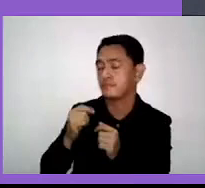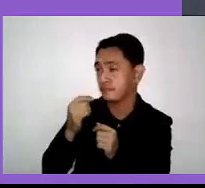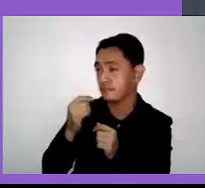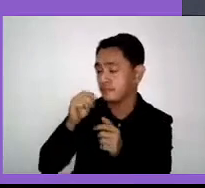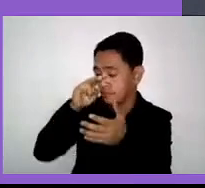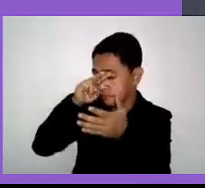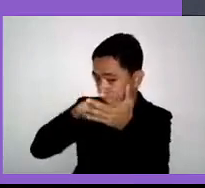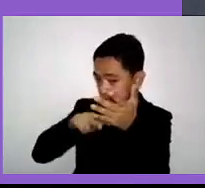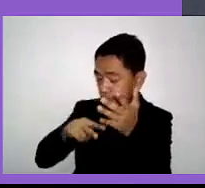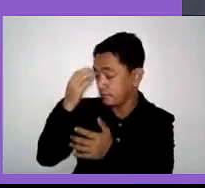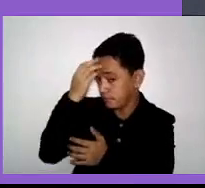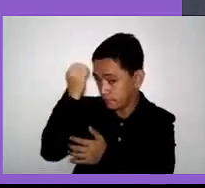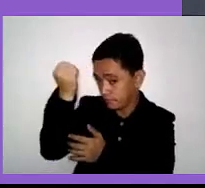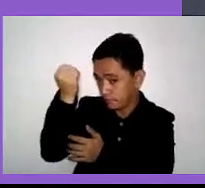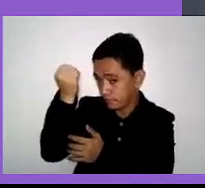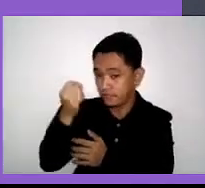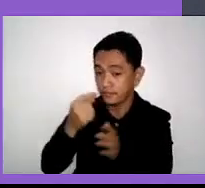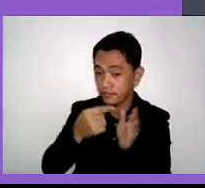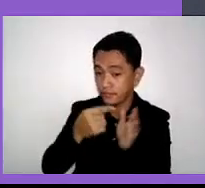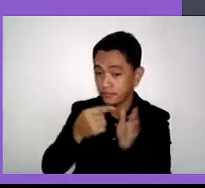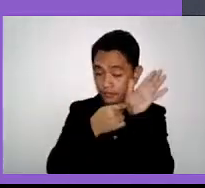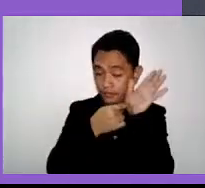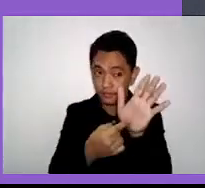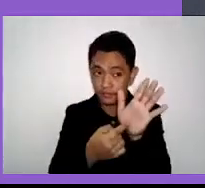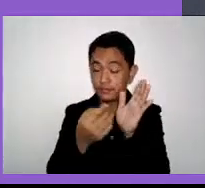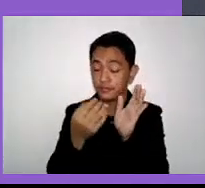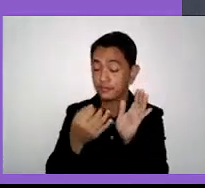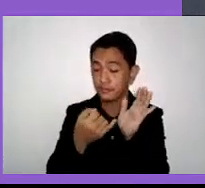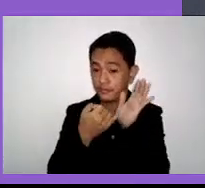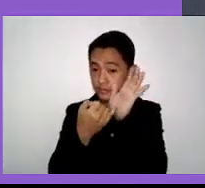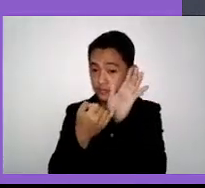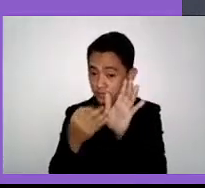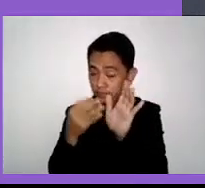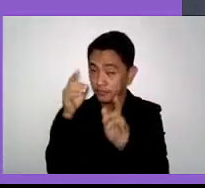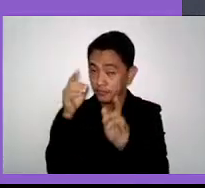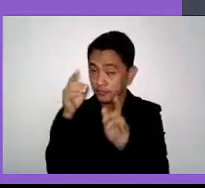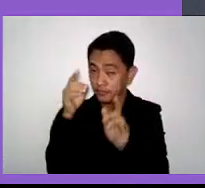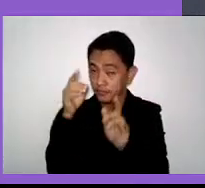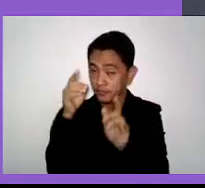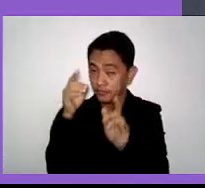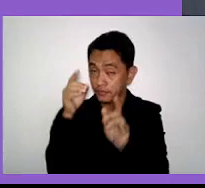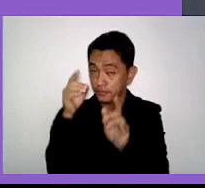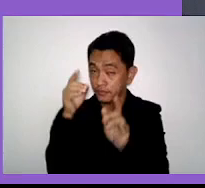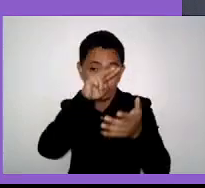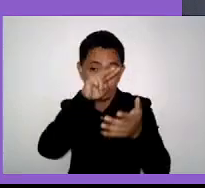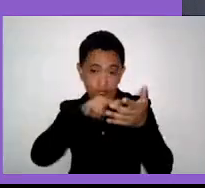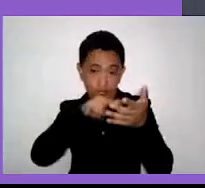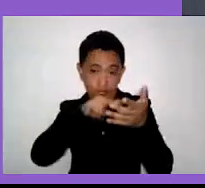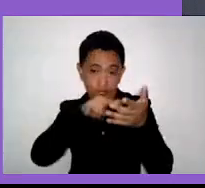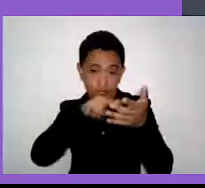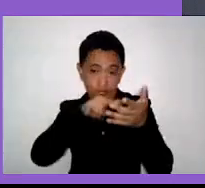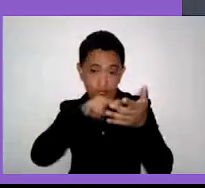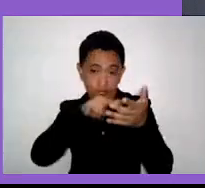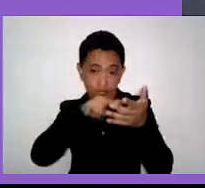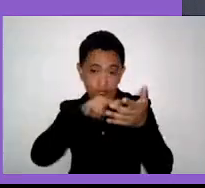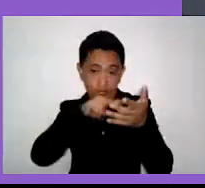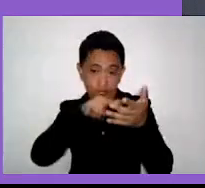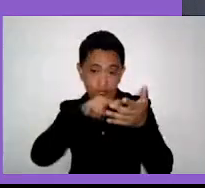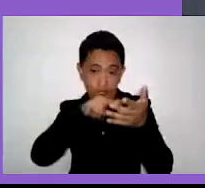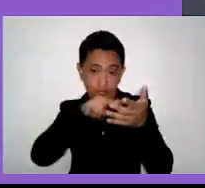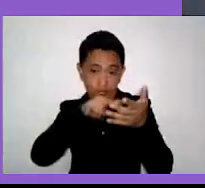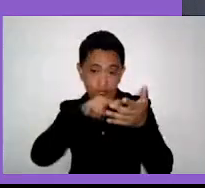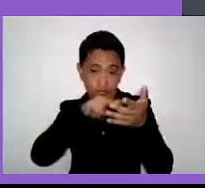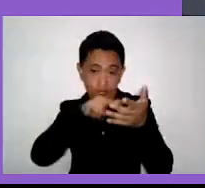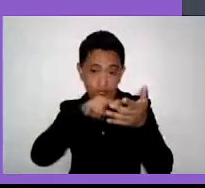I showed this illustration earlier about the components of reading by the U.S. National Reading Panel reported in